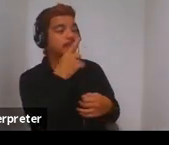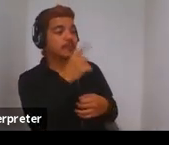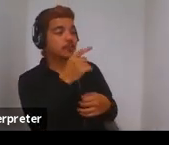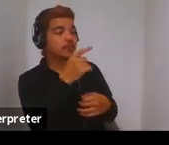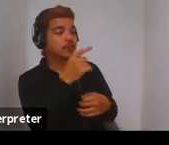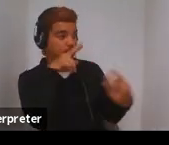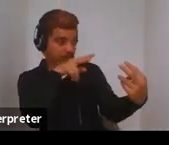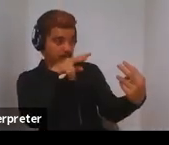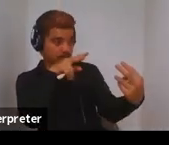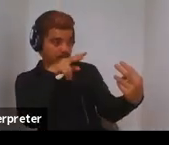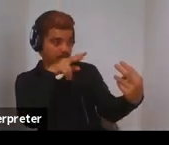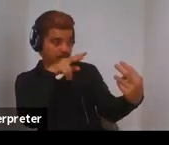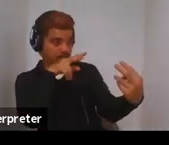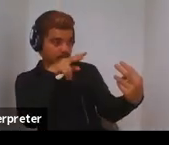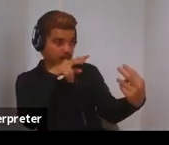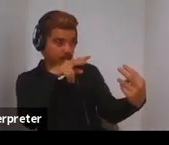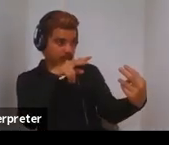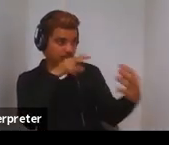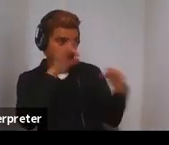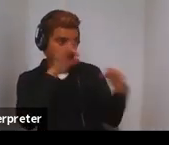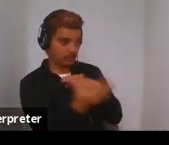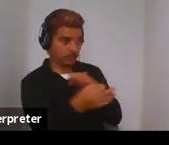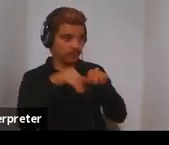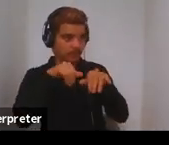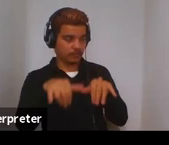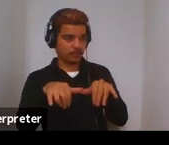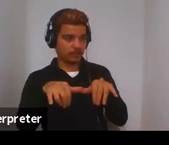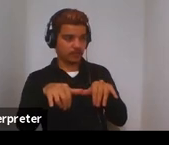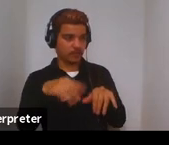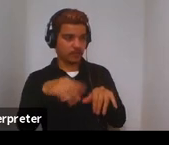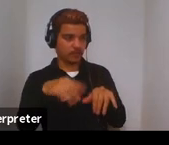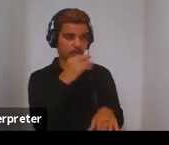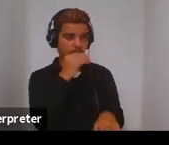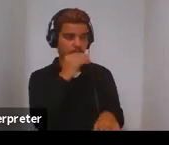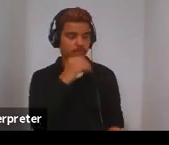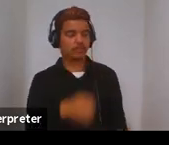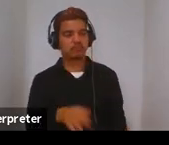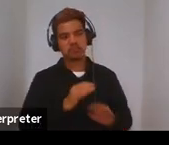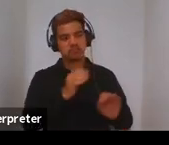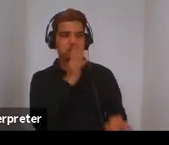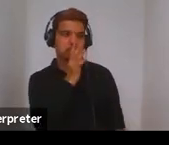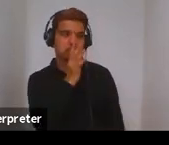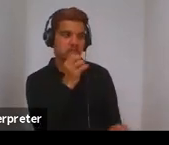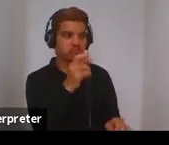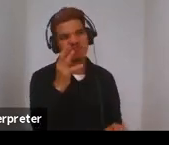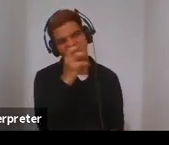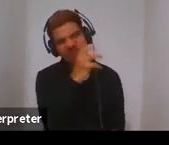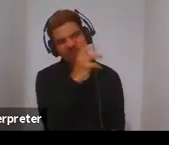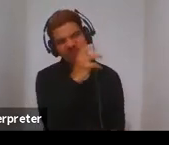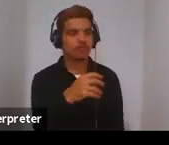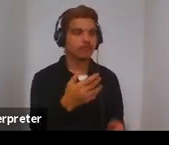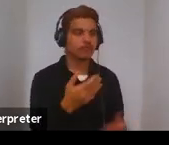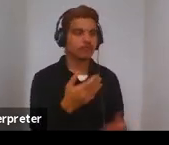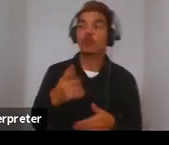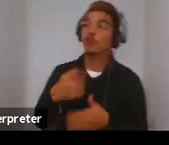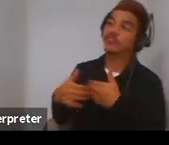talking. Your feet are still on the floor. Your mouth is quiet. No talking or making weird sounds. What's